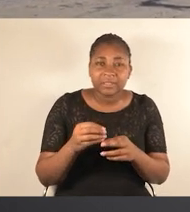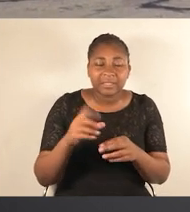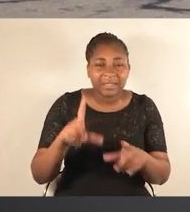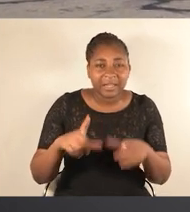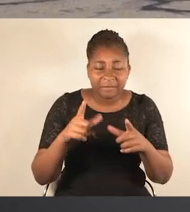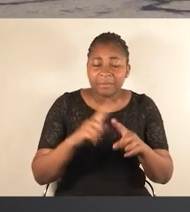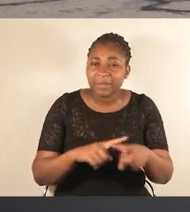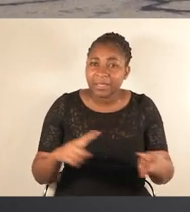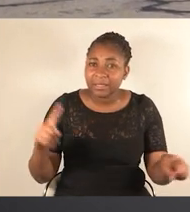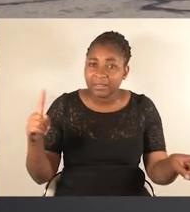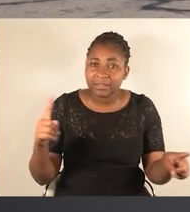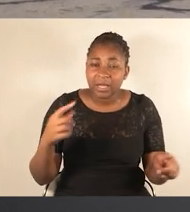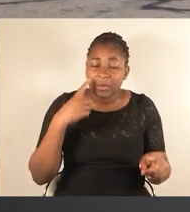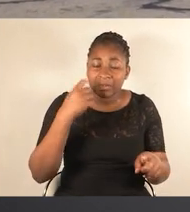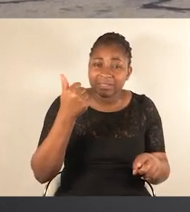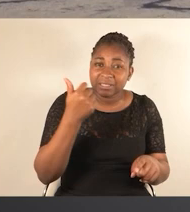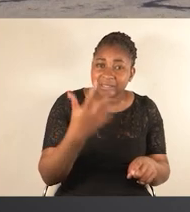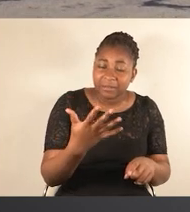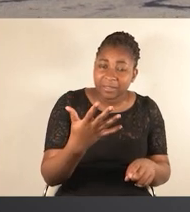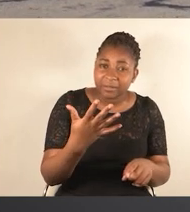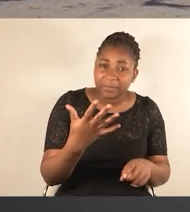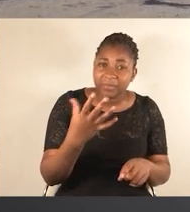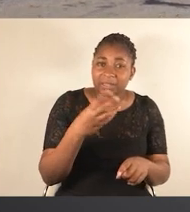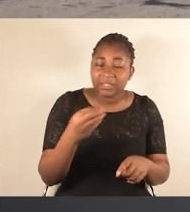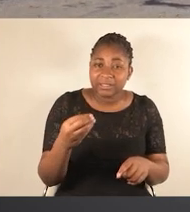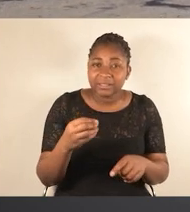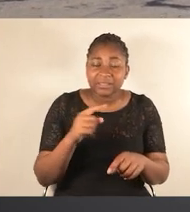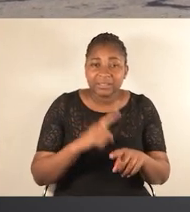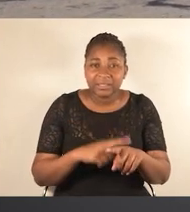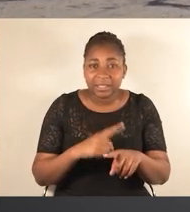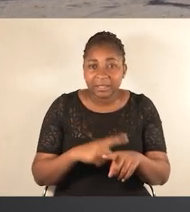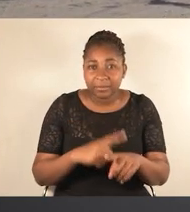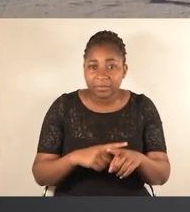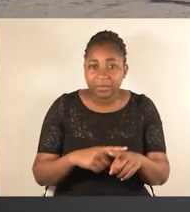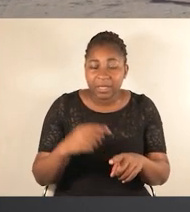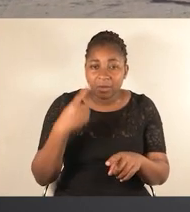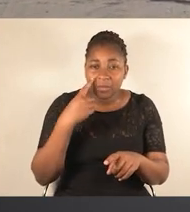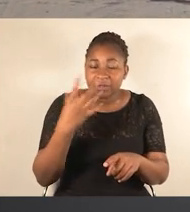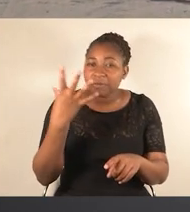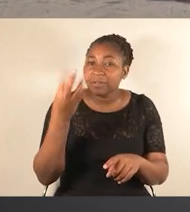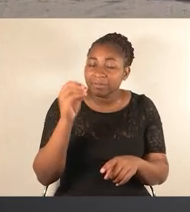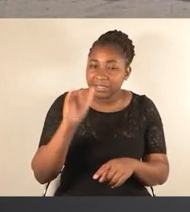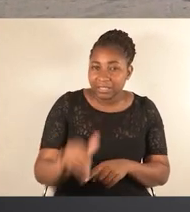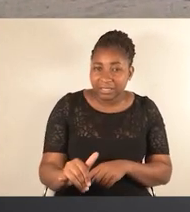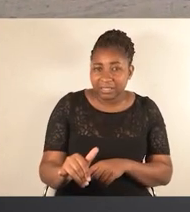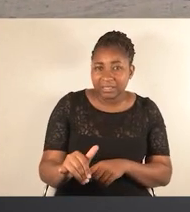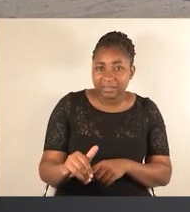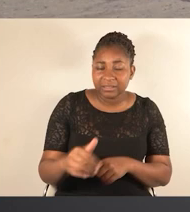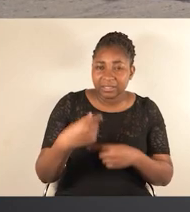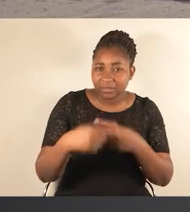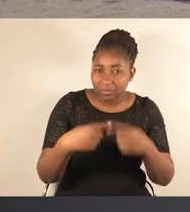its lifespan. This airport was commissioned in 1965, and the lifespan for most of these runways were actually 50